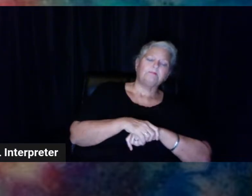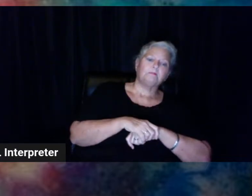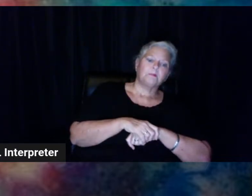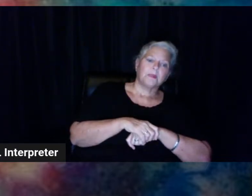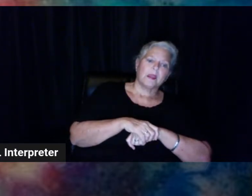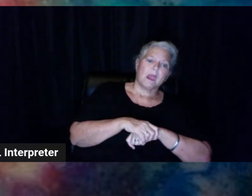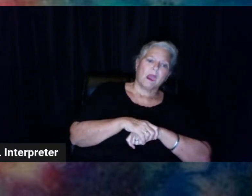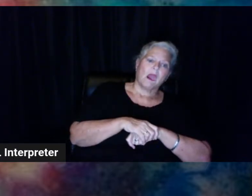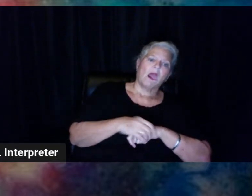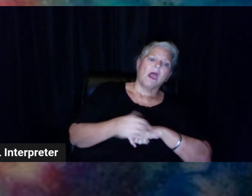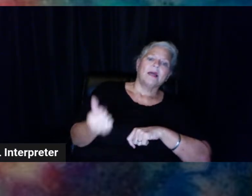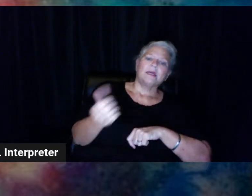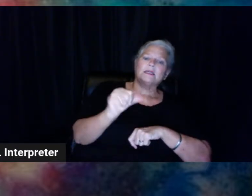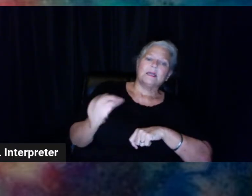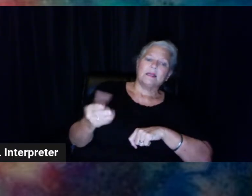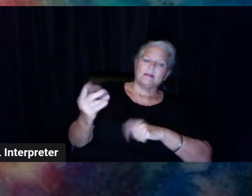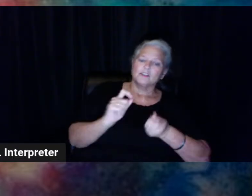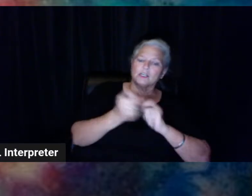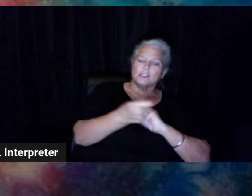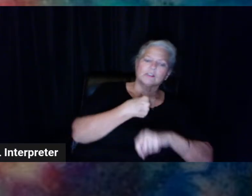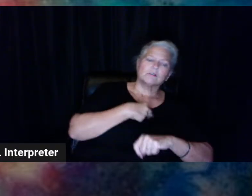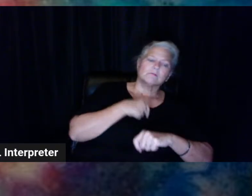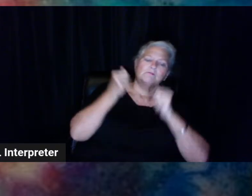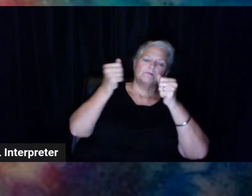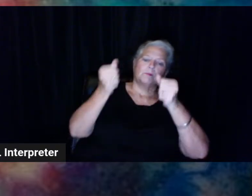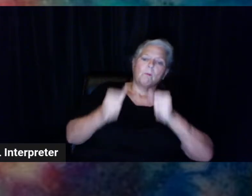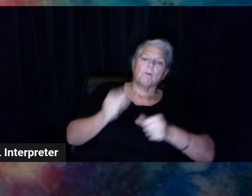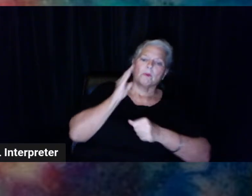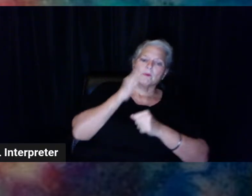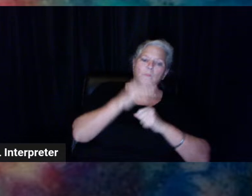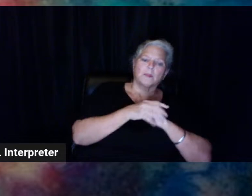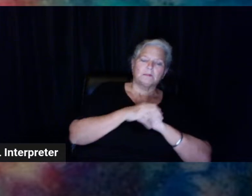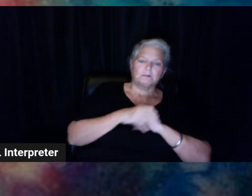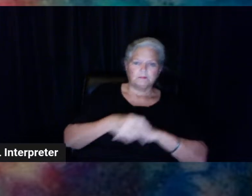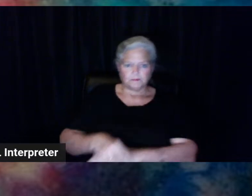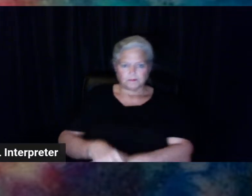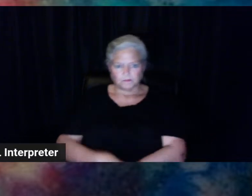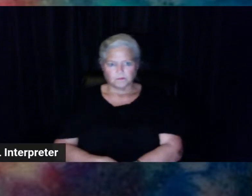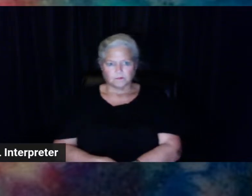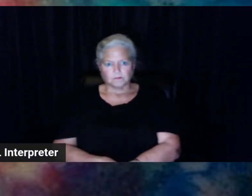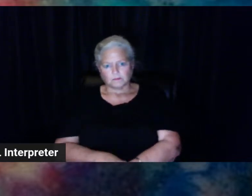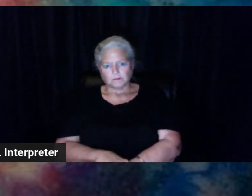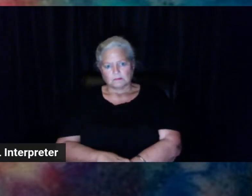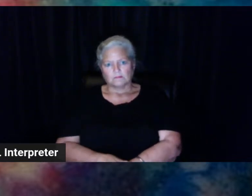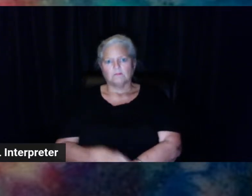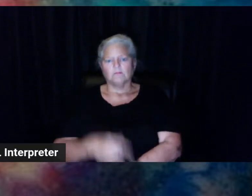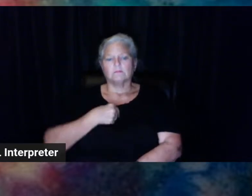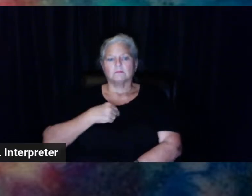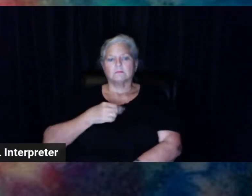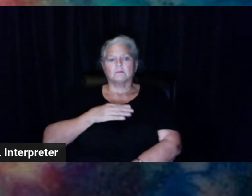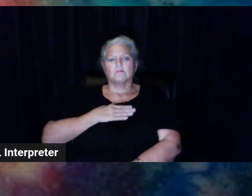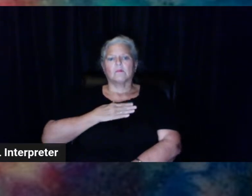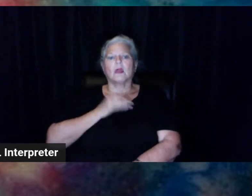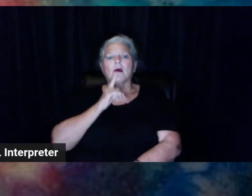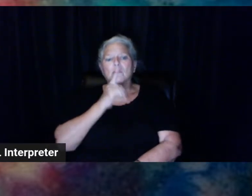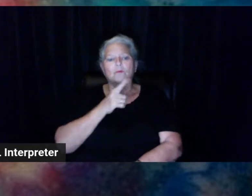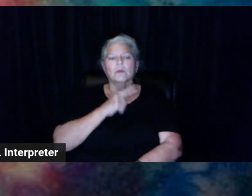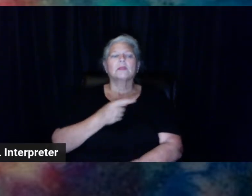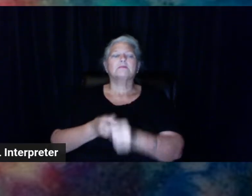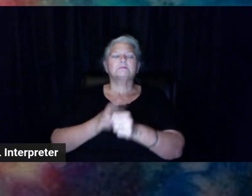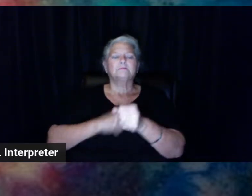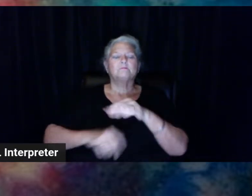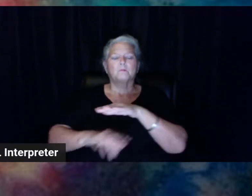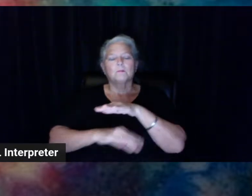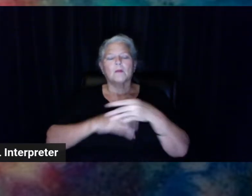If anything changes, I'll post it. Okay? Everybody, I really do from the bottom of my heart appreciate all of